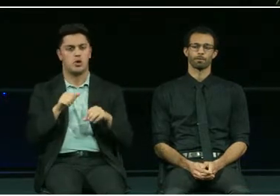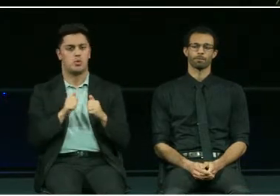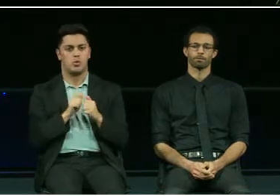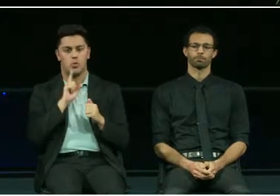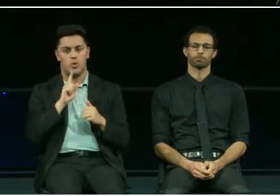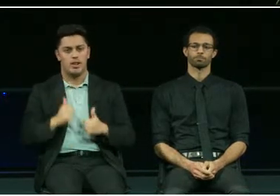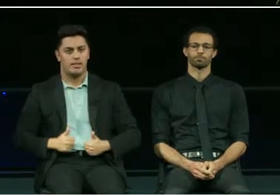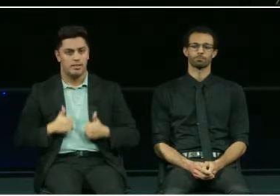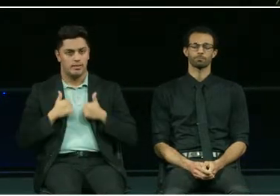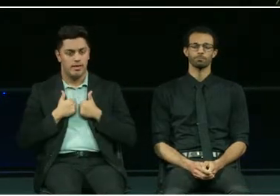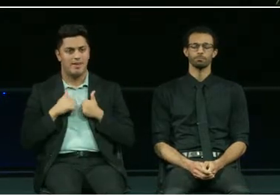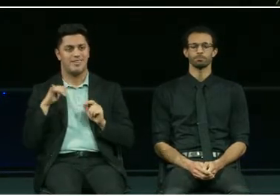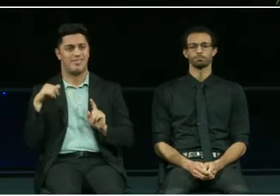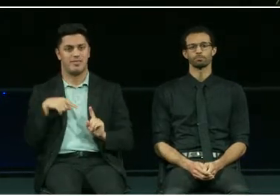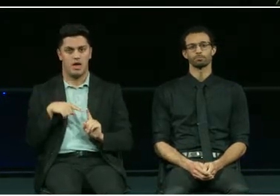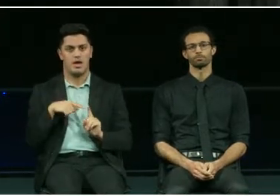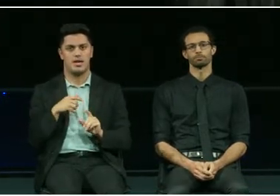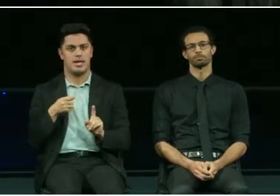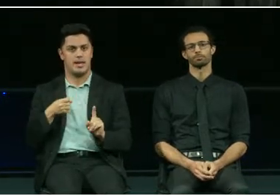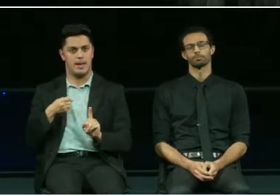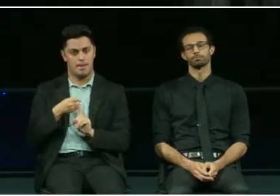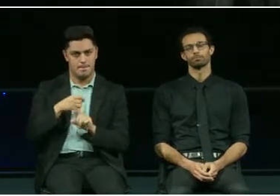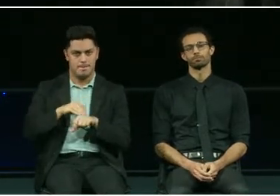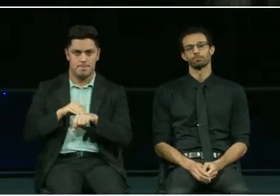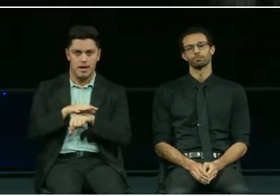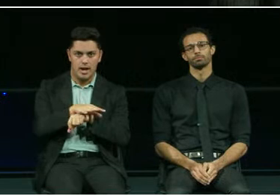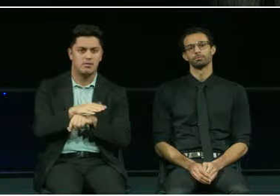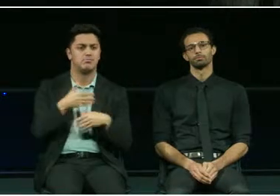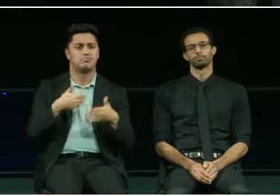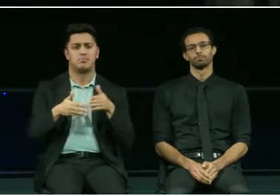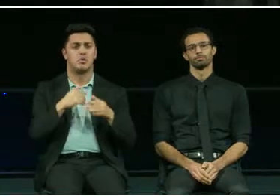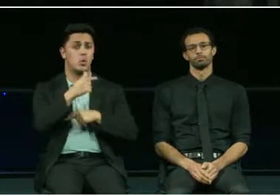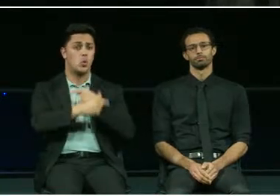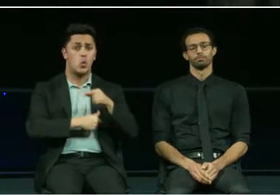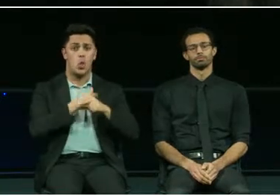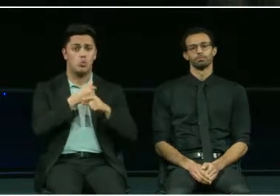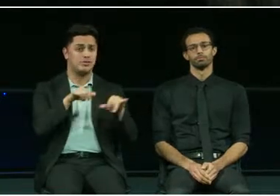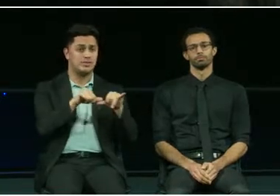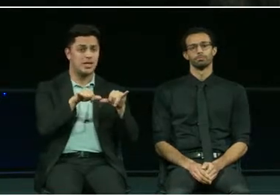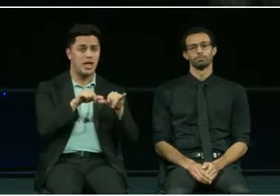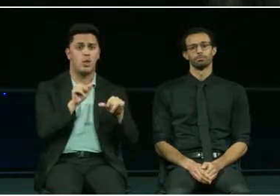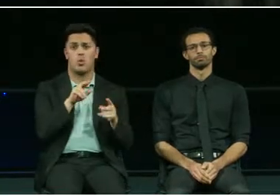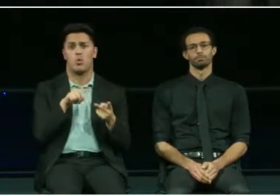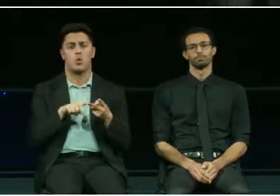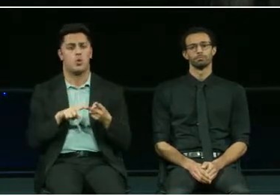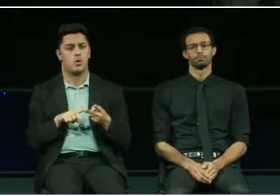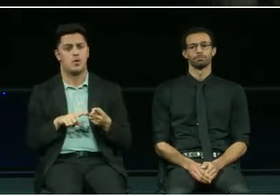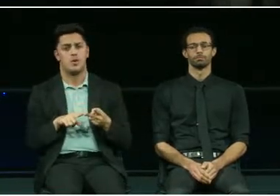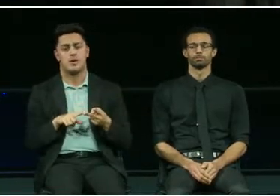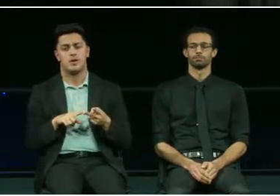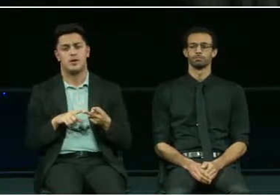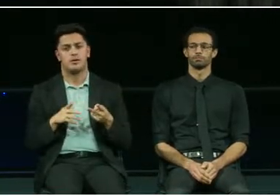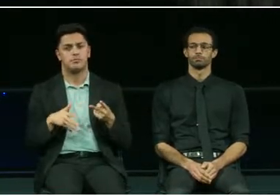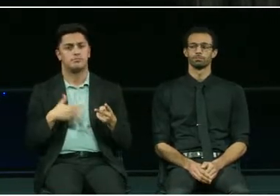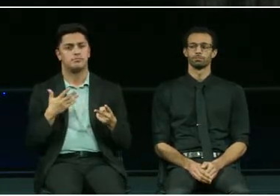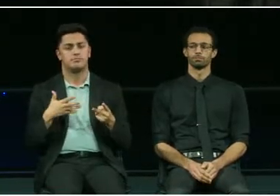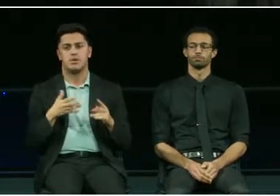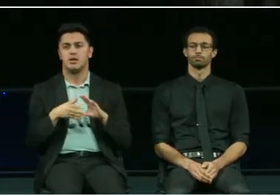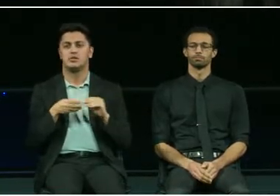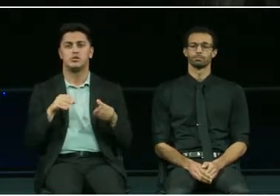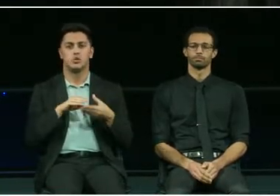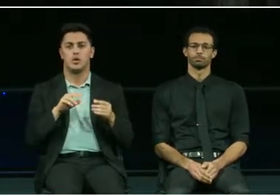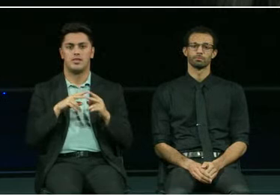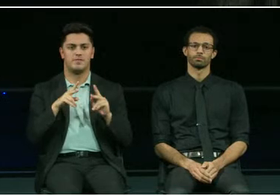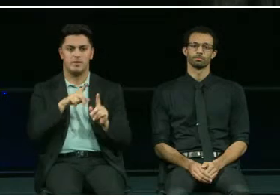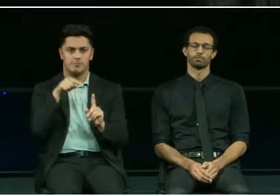that impact, whether it's global or, you know, a story that is